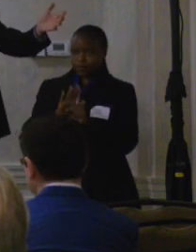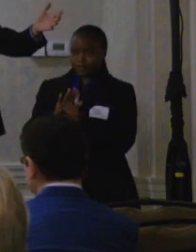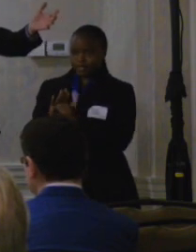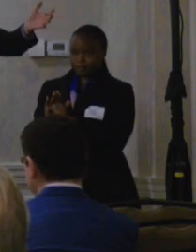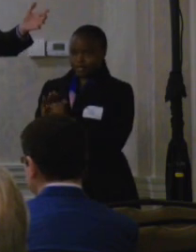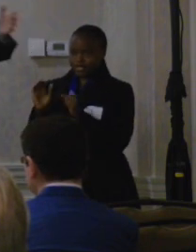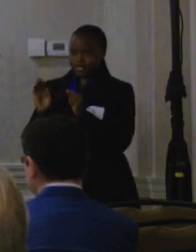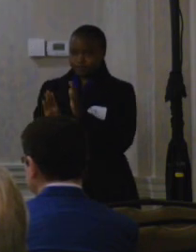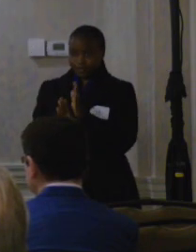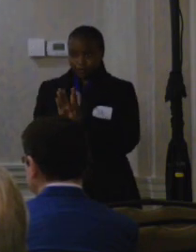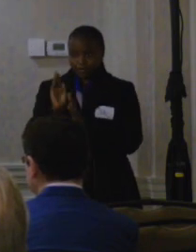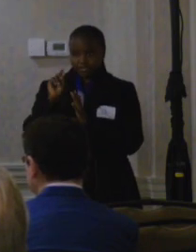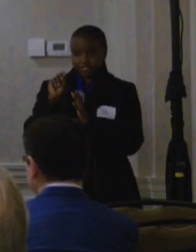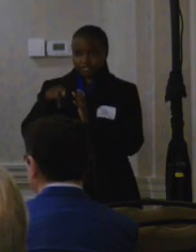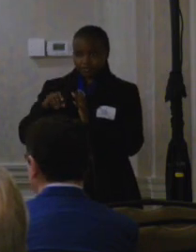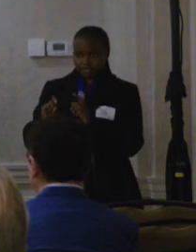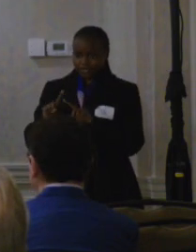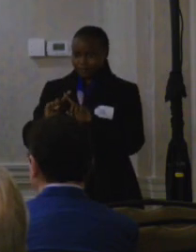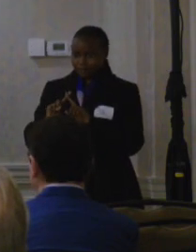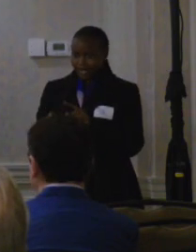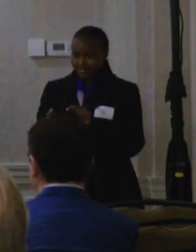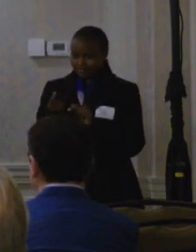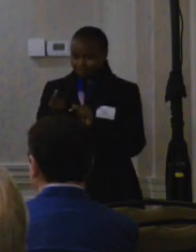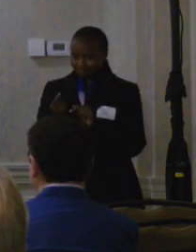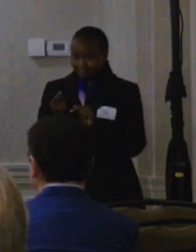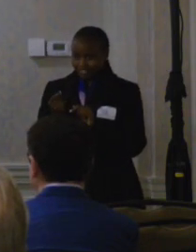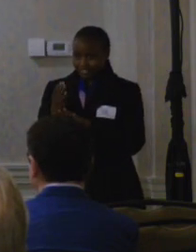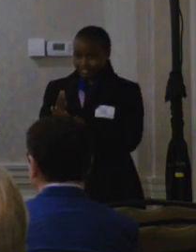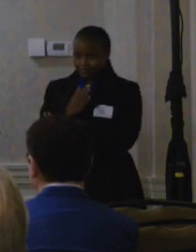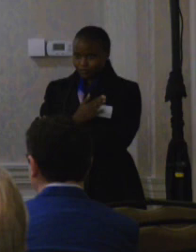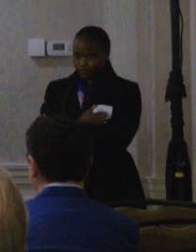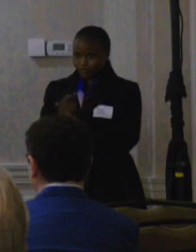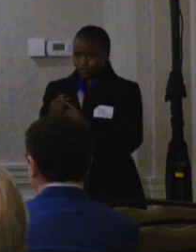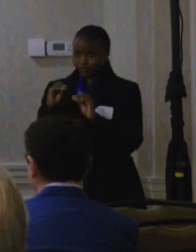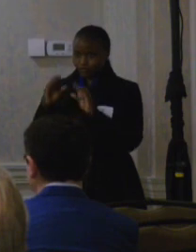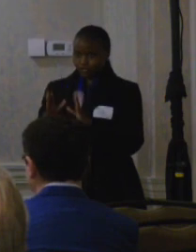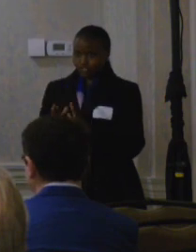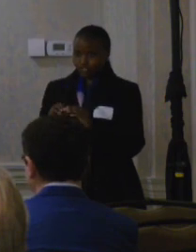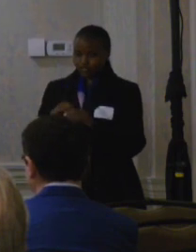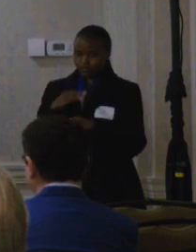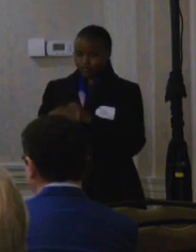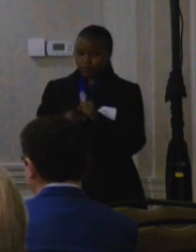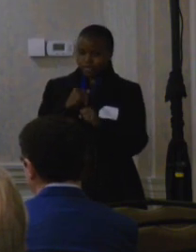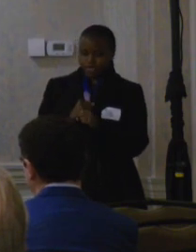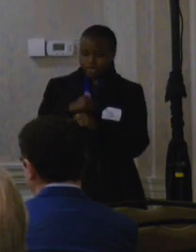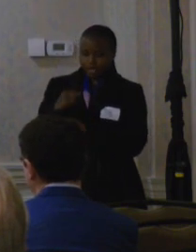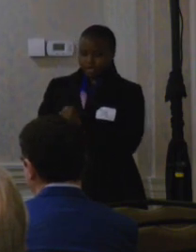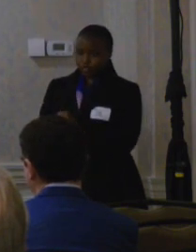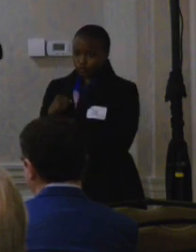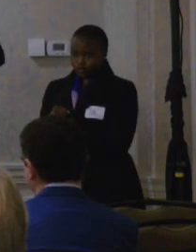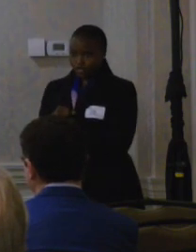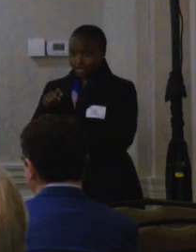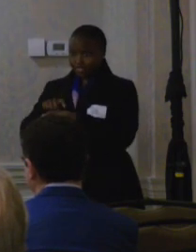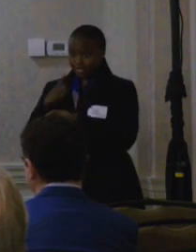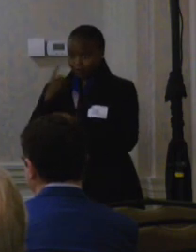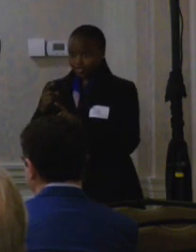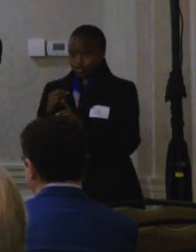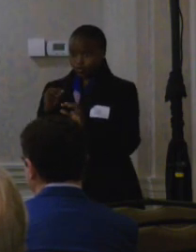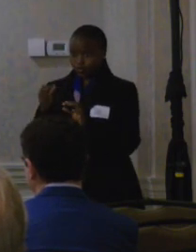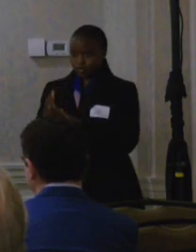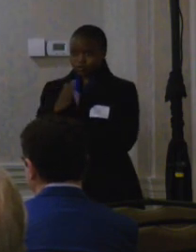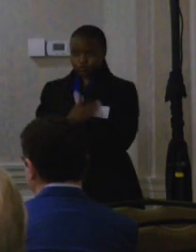professional development, but very little improvement among teachers from year to year. And where they did see improvement, they couldn't find any